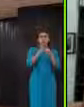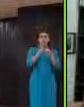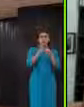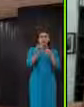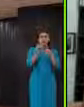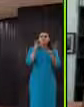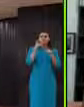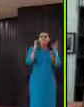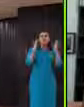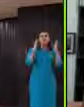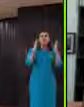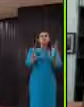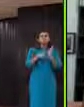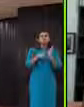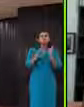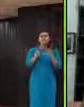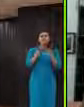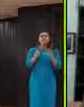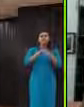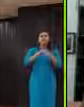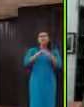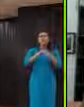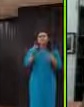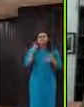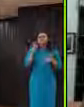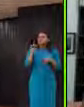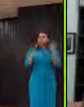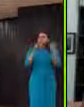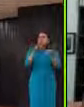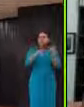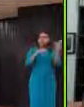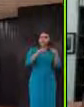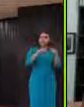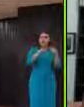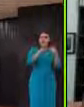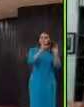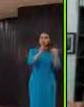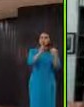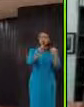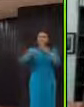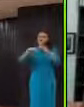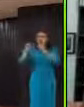to clap, that both people of Jammu and Kashmir, the